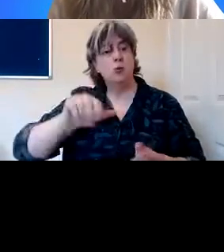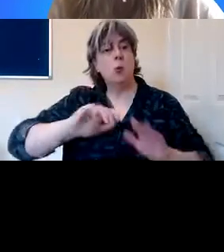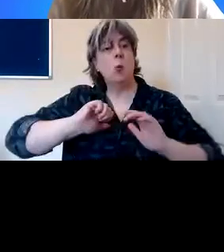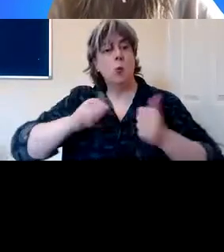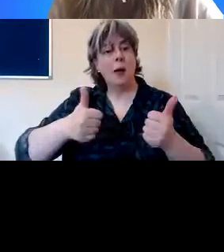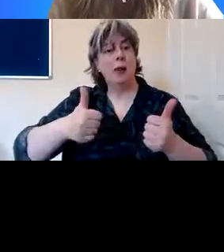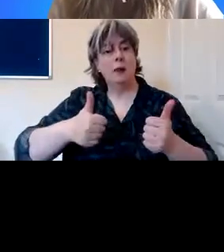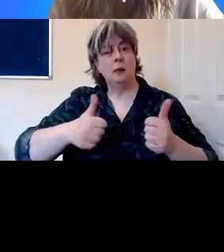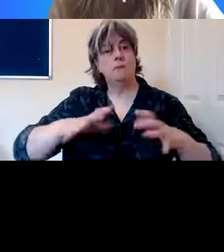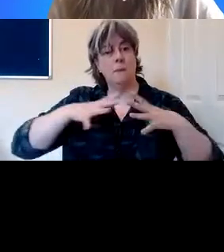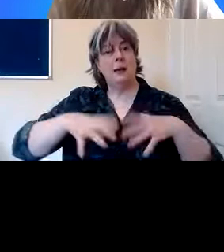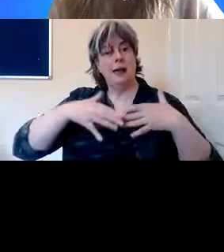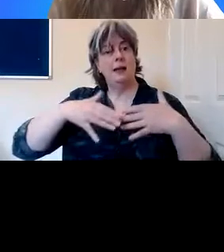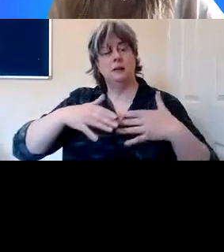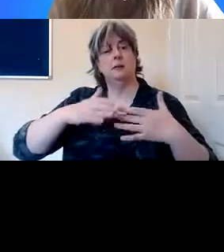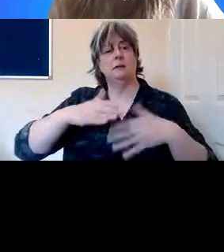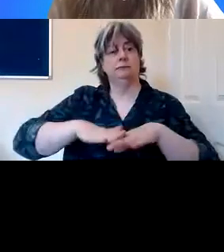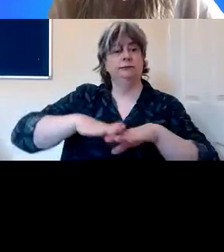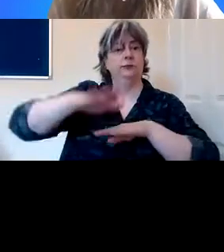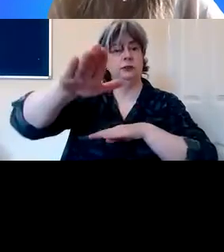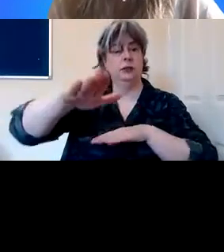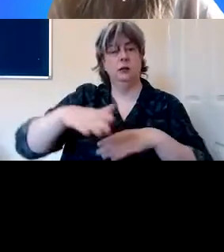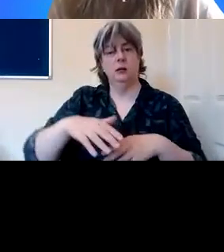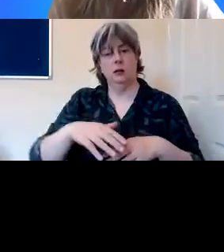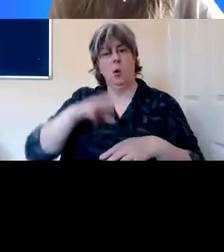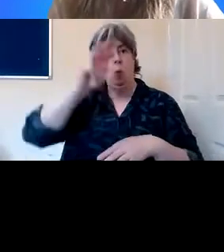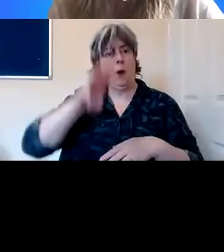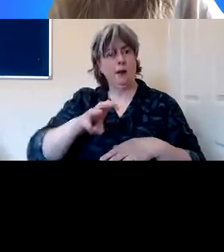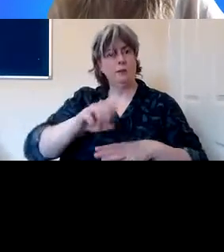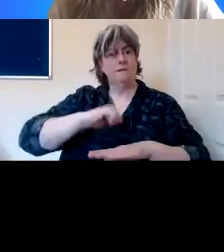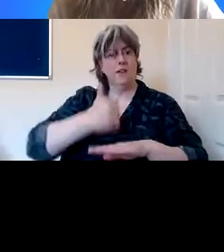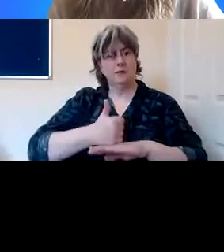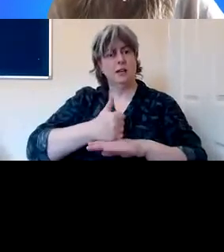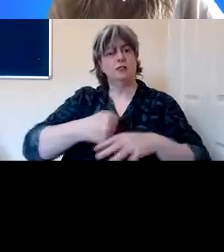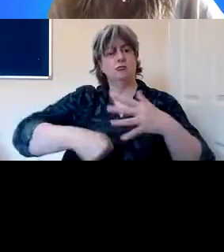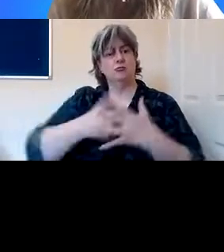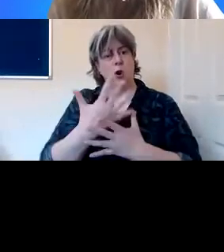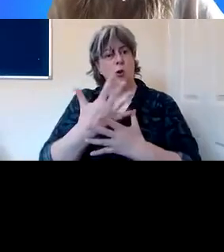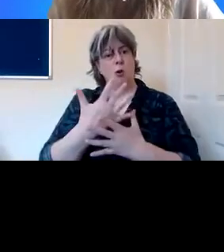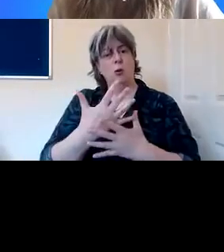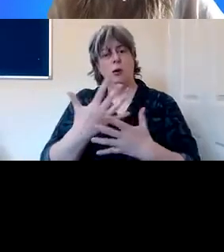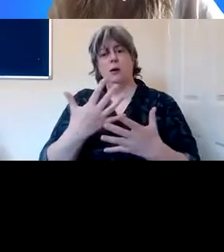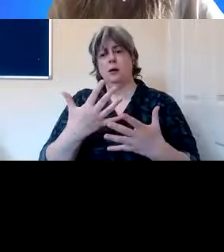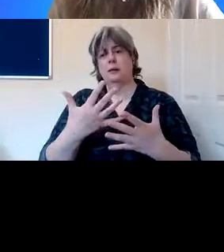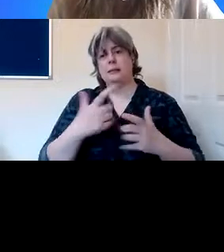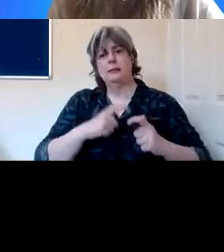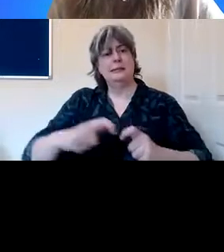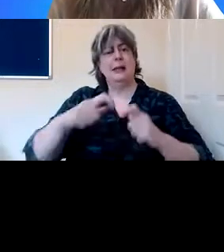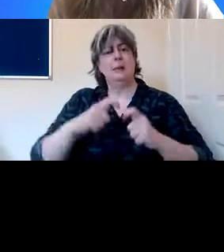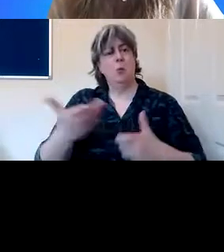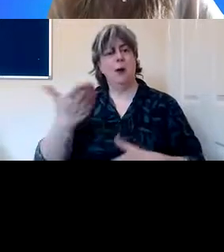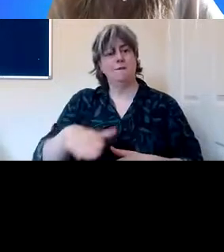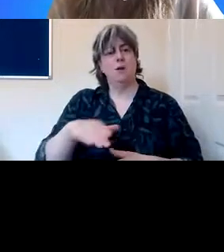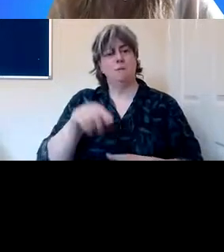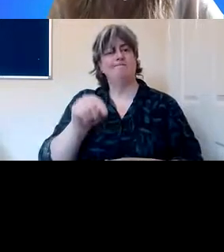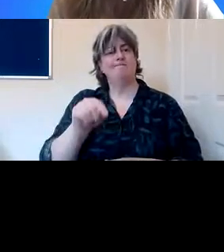of the future of Wales. It's about ensuring prosperity and ability to sustain itself. And as such,